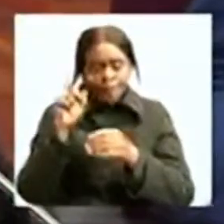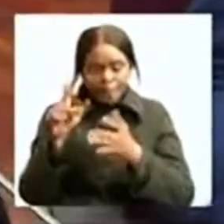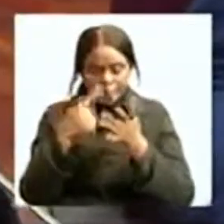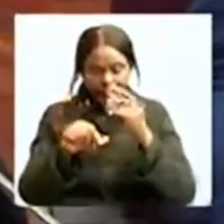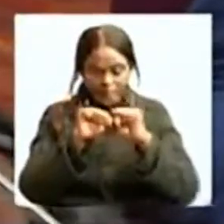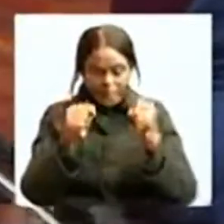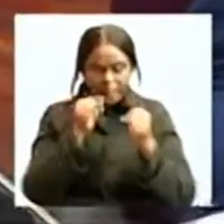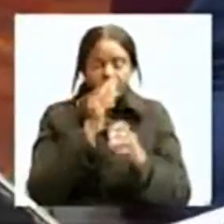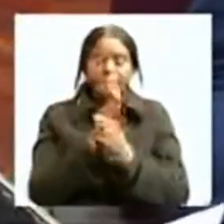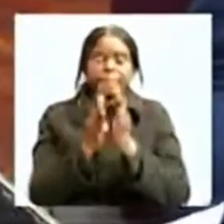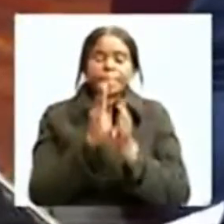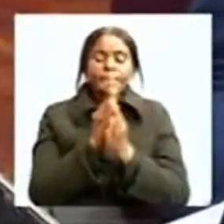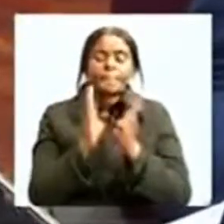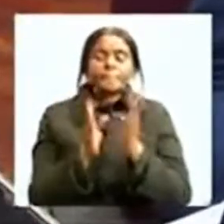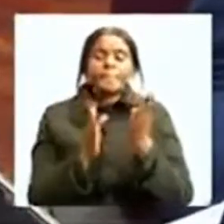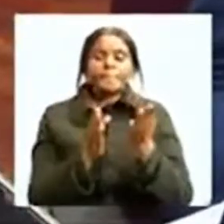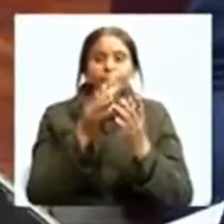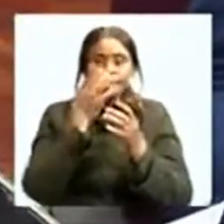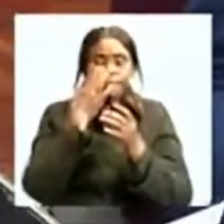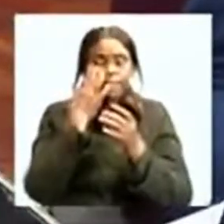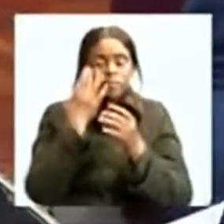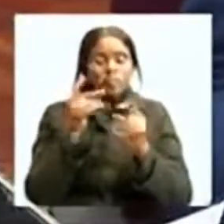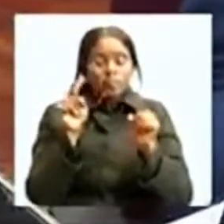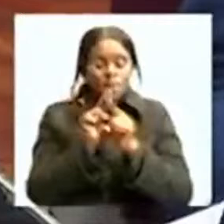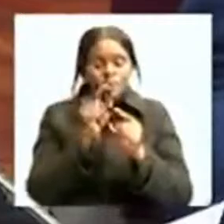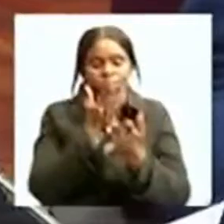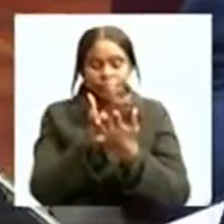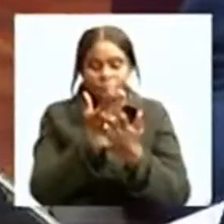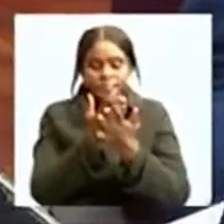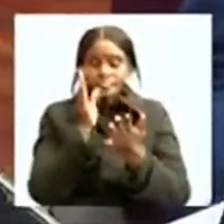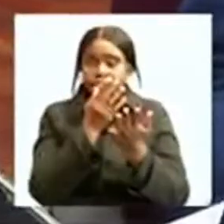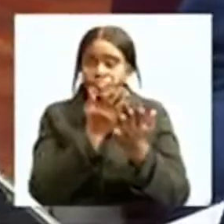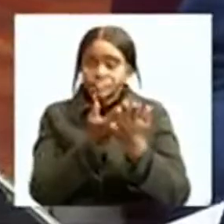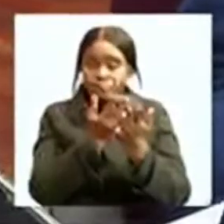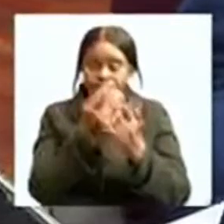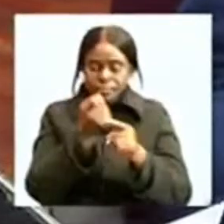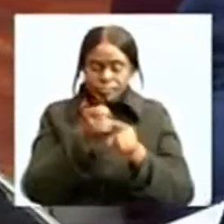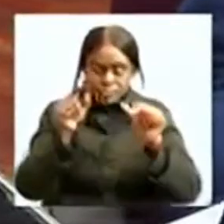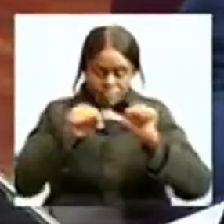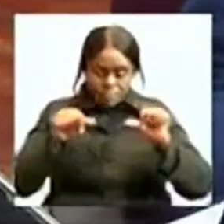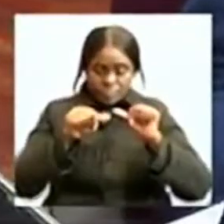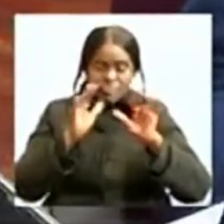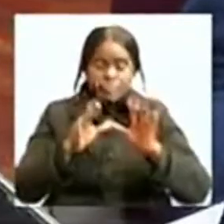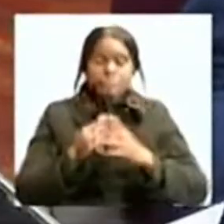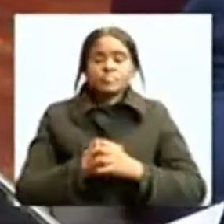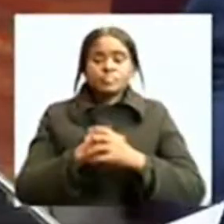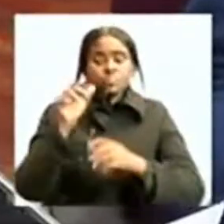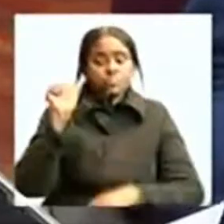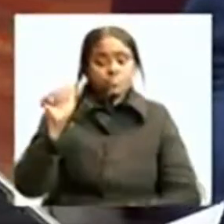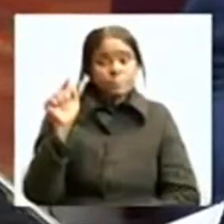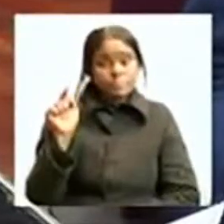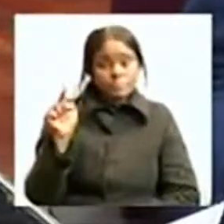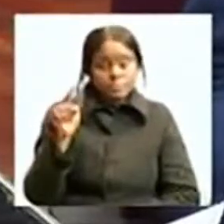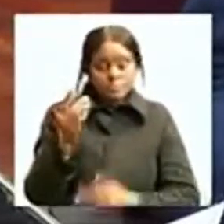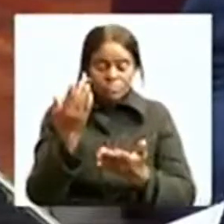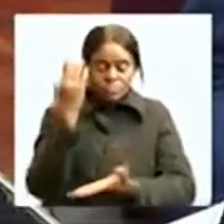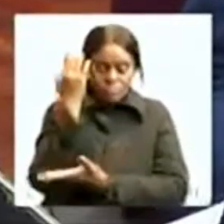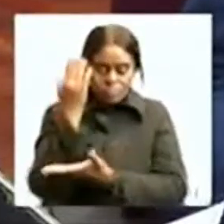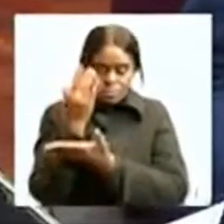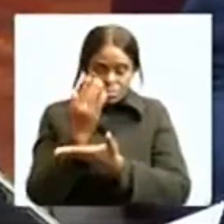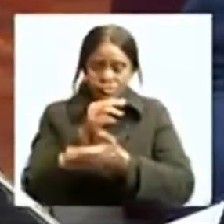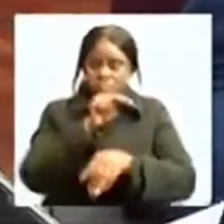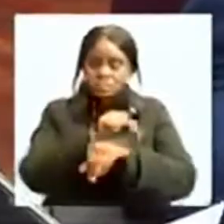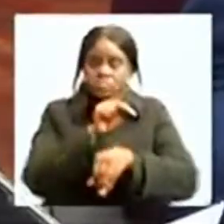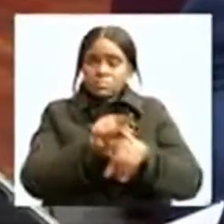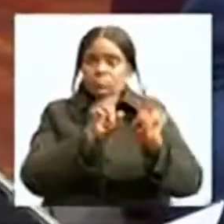defaulting contractors. The recommendation from the auditors: A. Enhance project